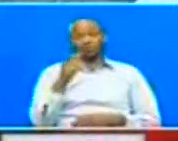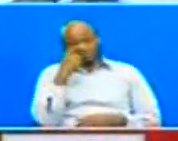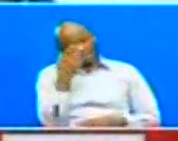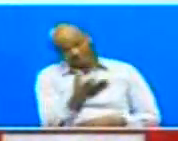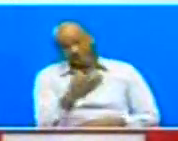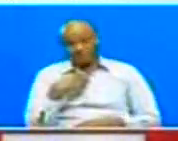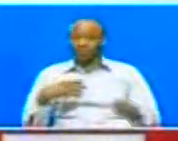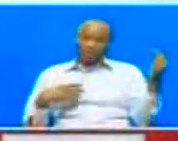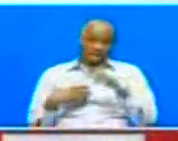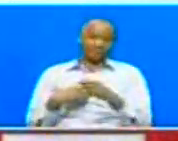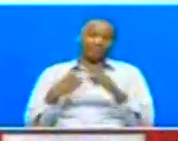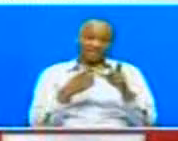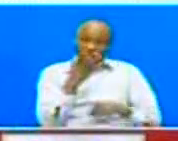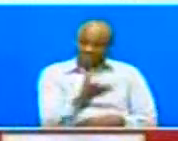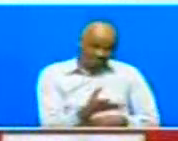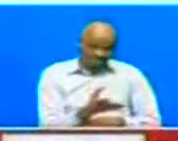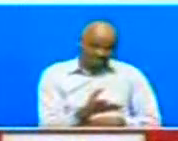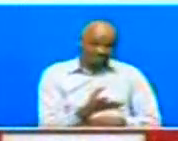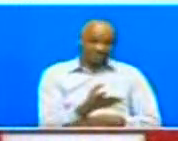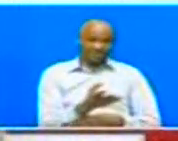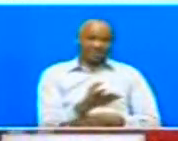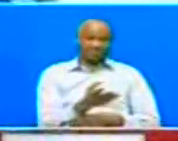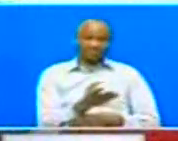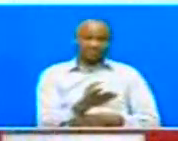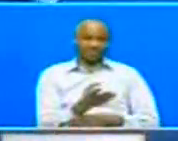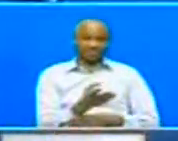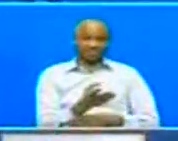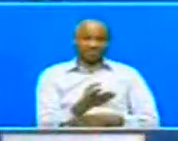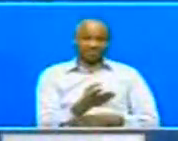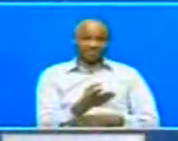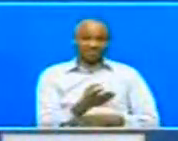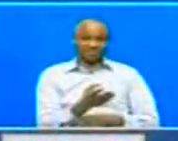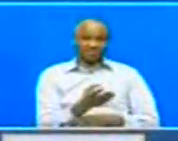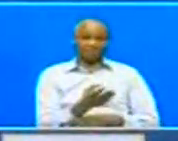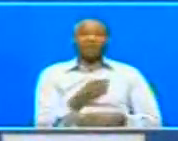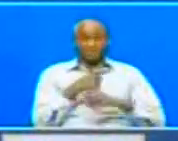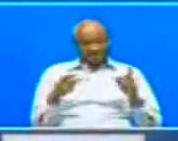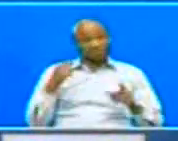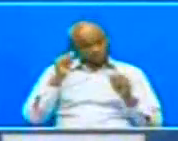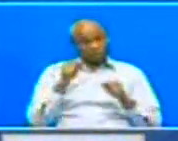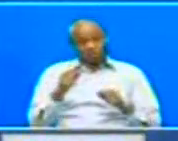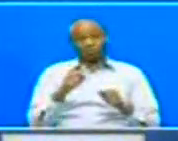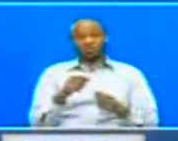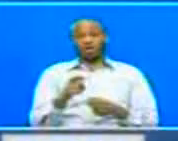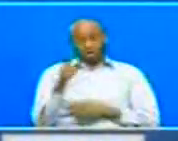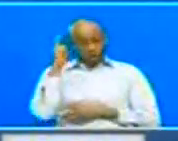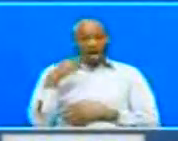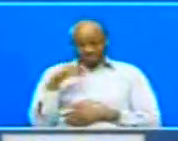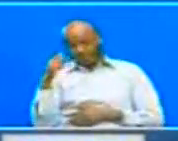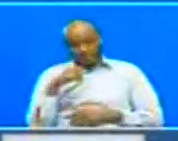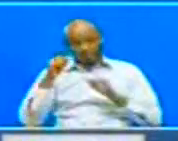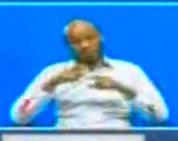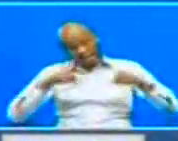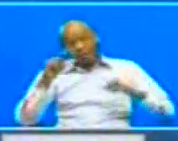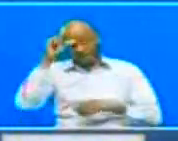Sudan people come in large groups. Of course, at such institutions, we do group. There are exceptions to the law? Yes, allow